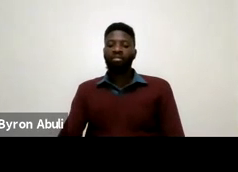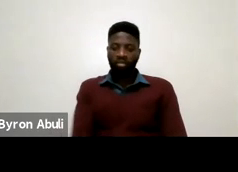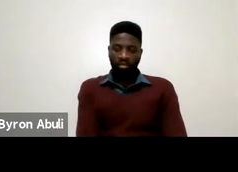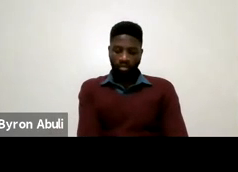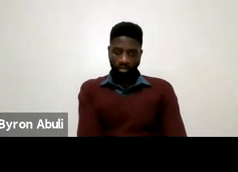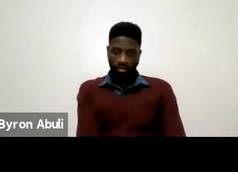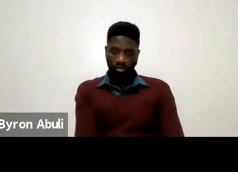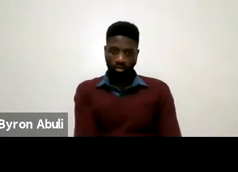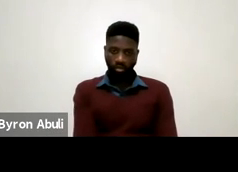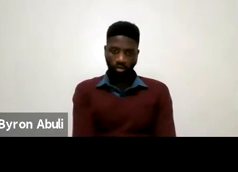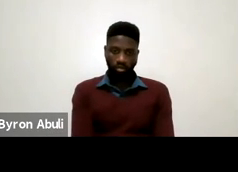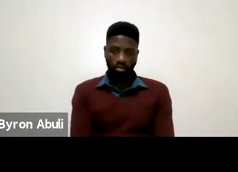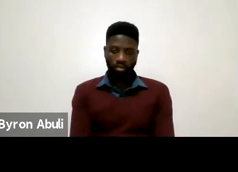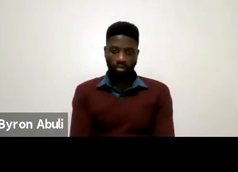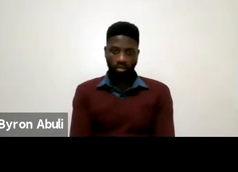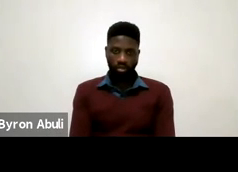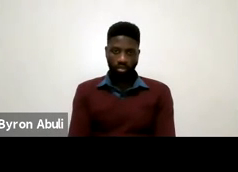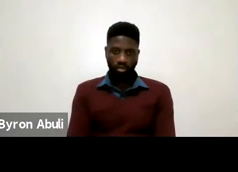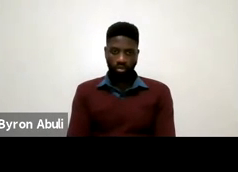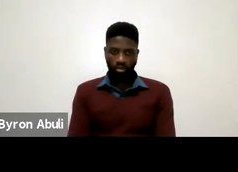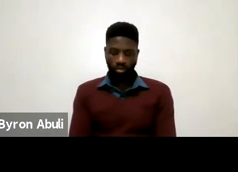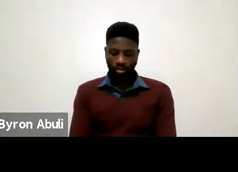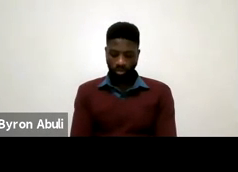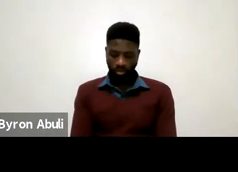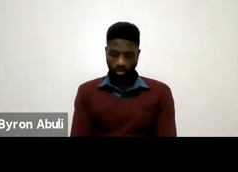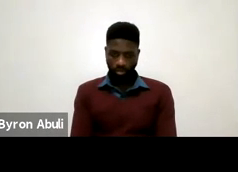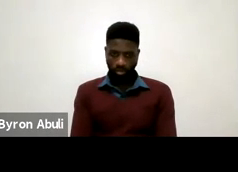Two more questions before I can.